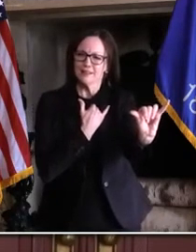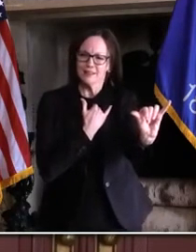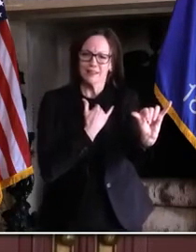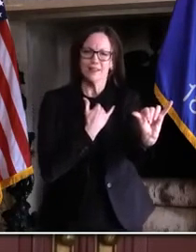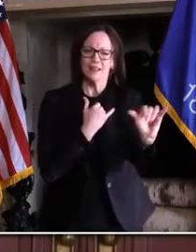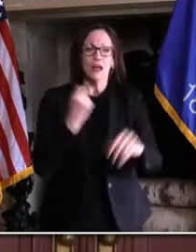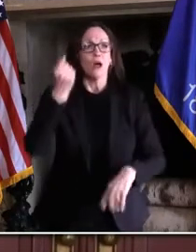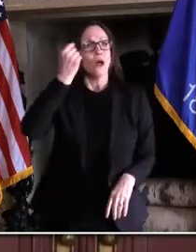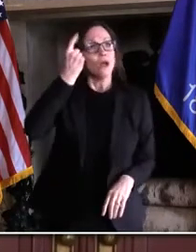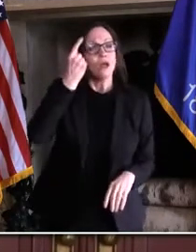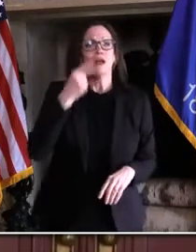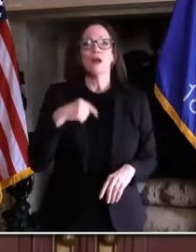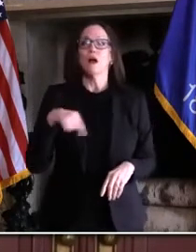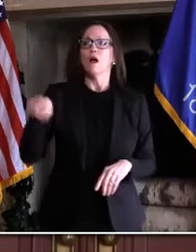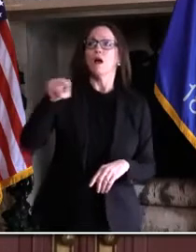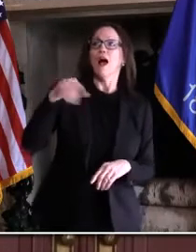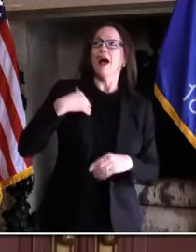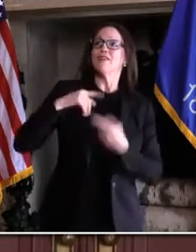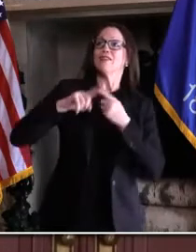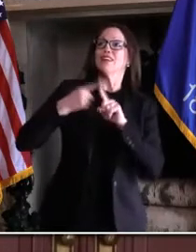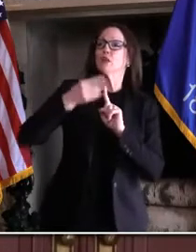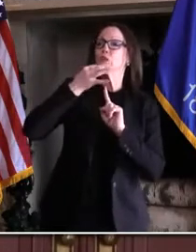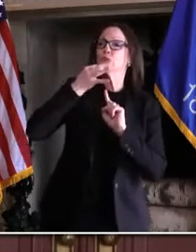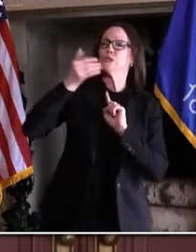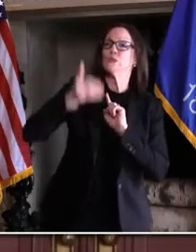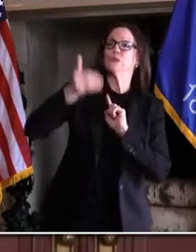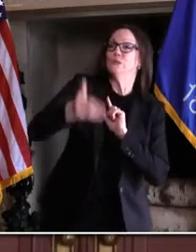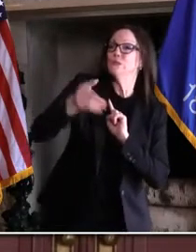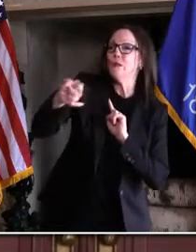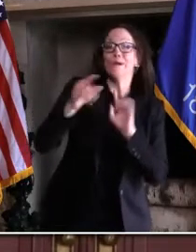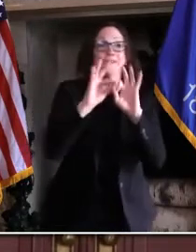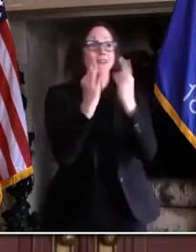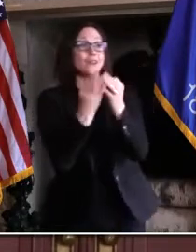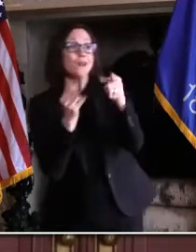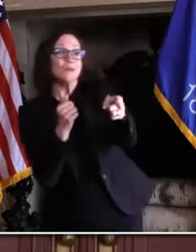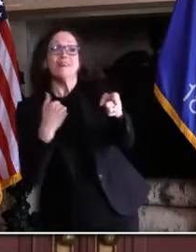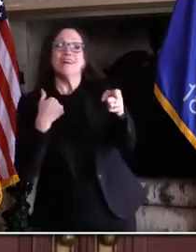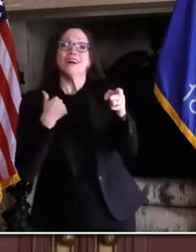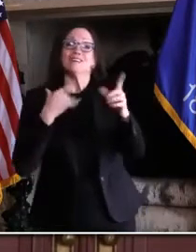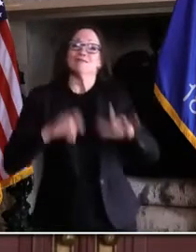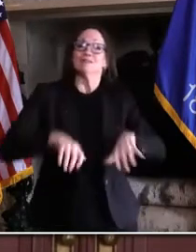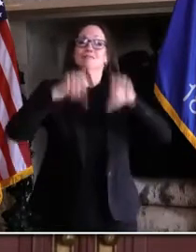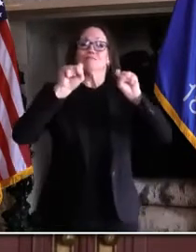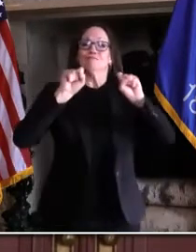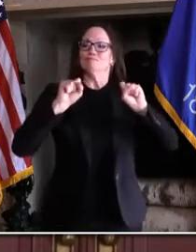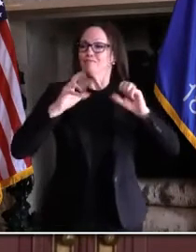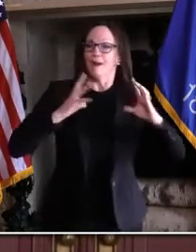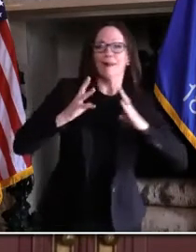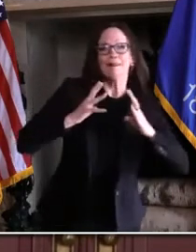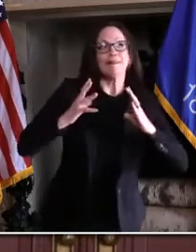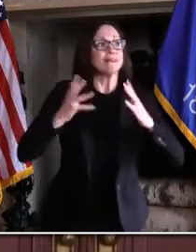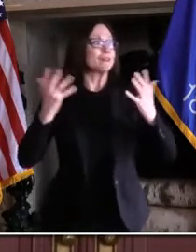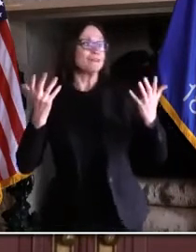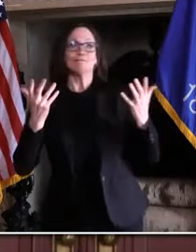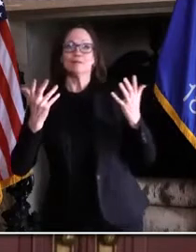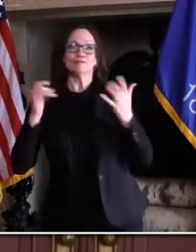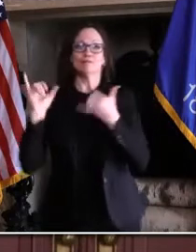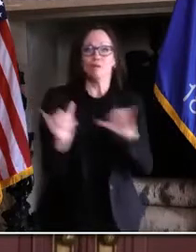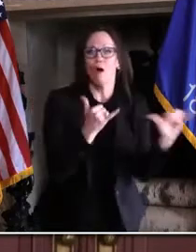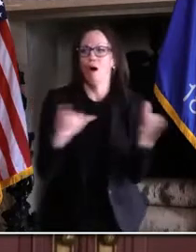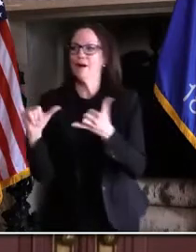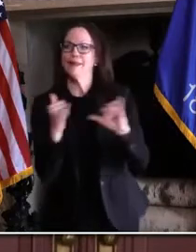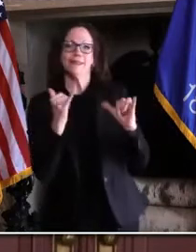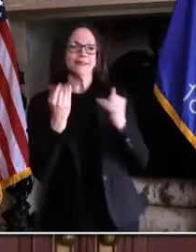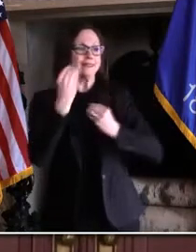home, please stay 6 feet away from other people. As I also mentioned yesterday, some businesses will continue to be allowed